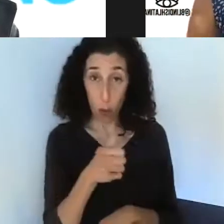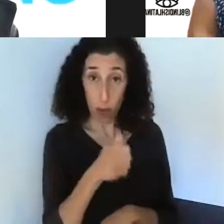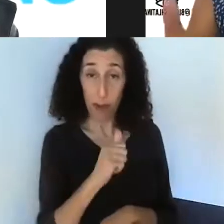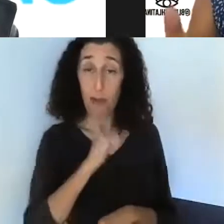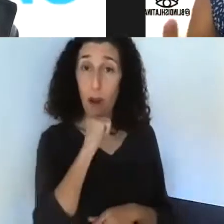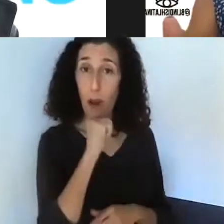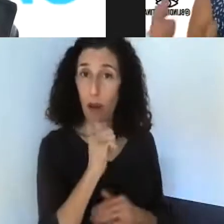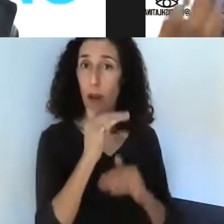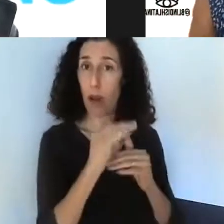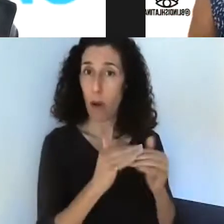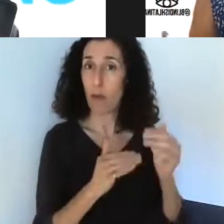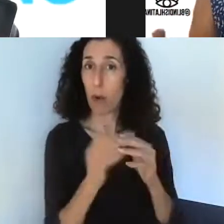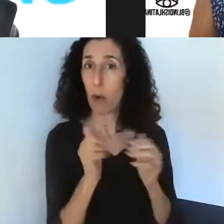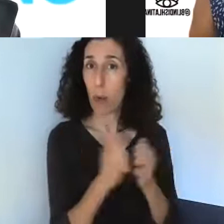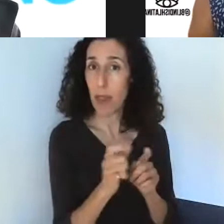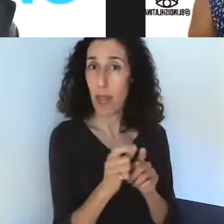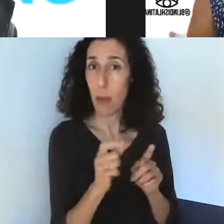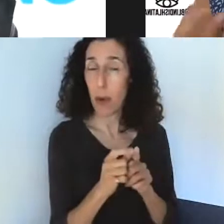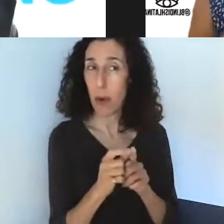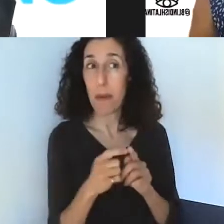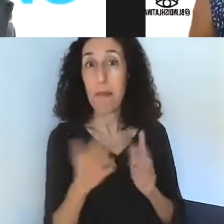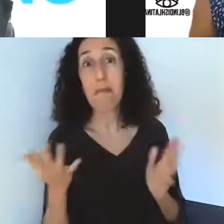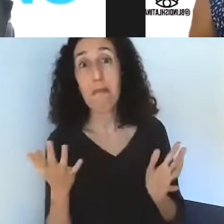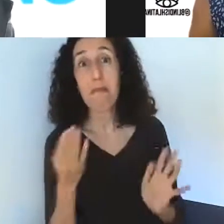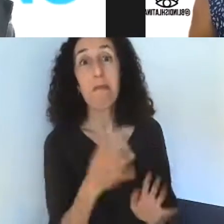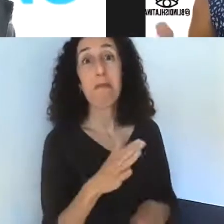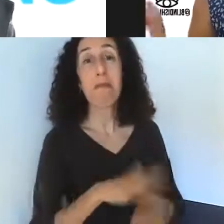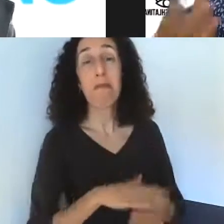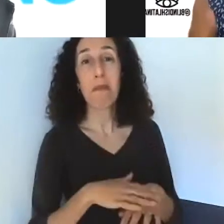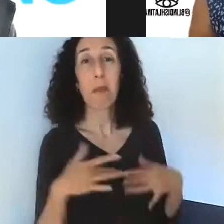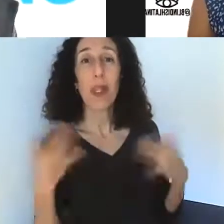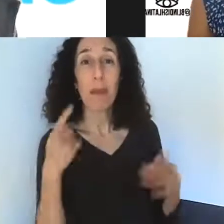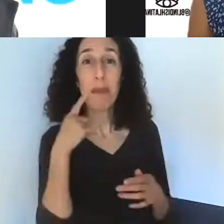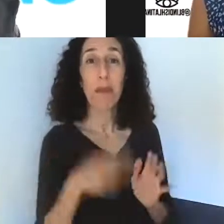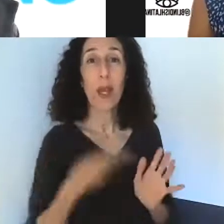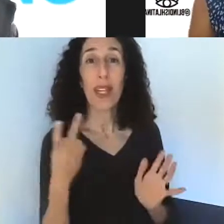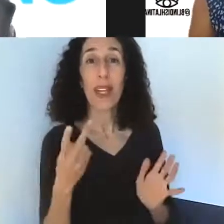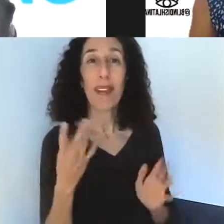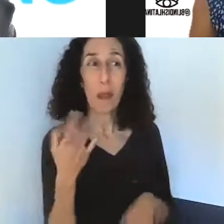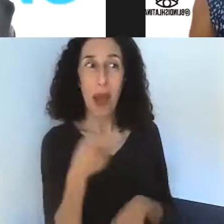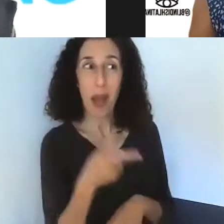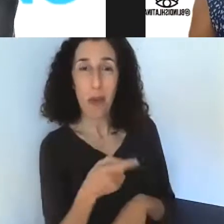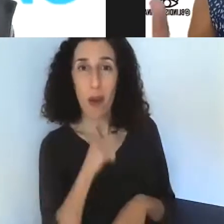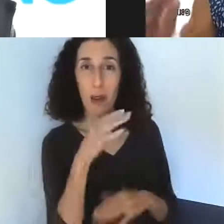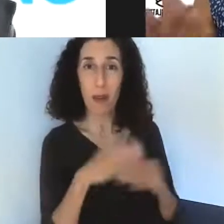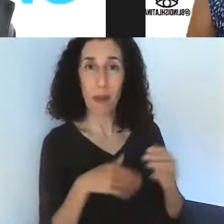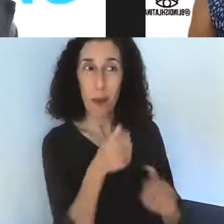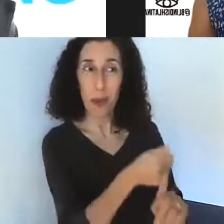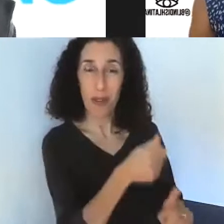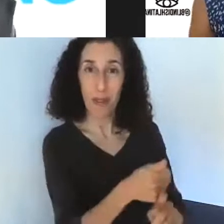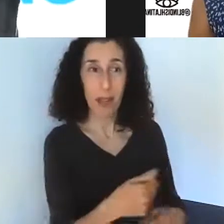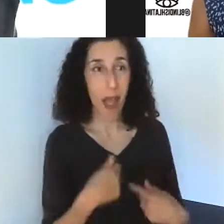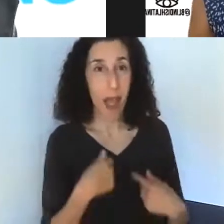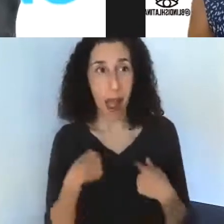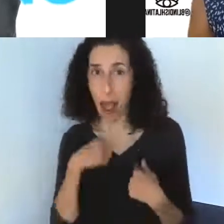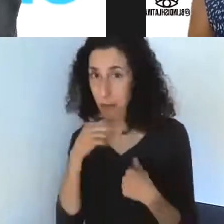then I'm just calling you in here and letting you know that it's not a bad word. It's a descriptive